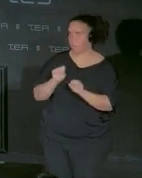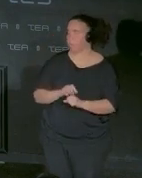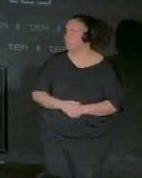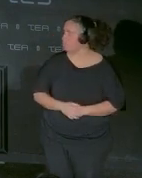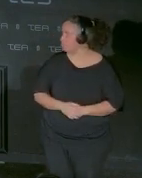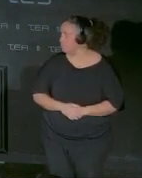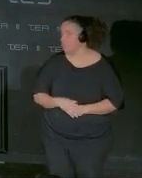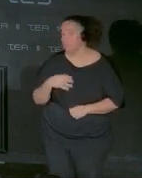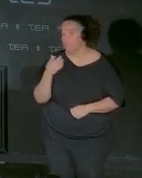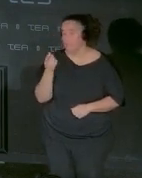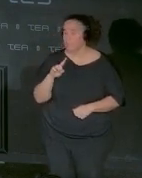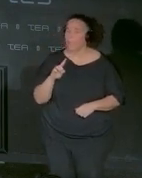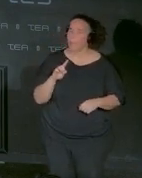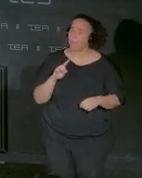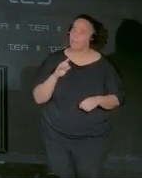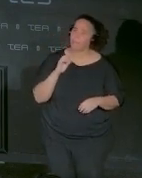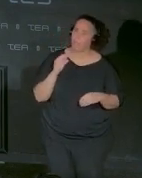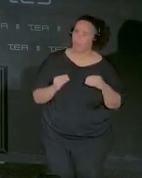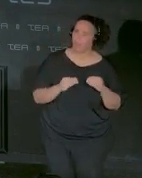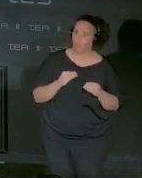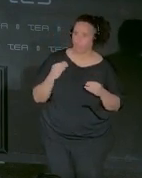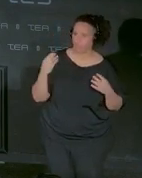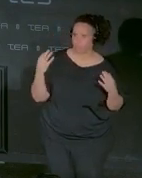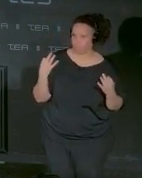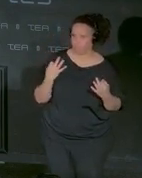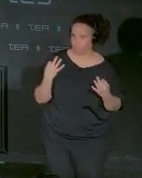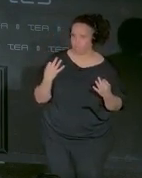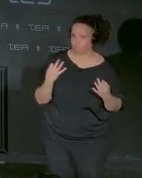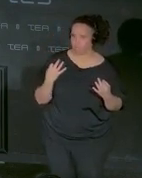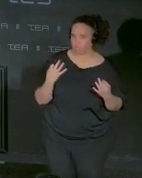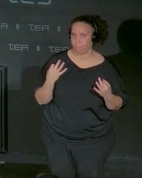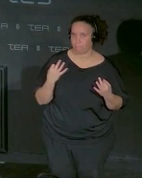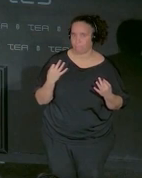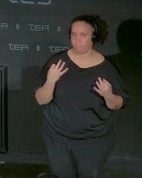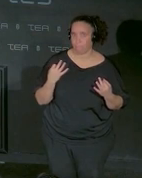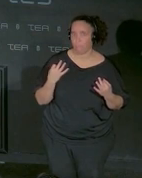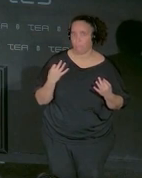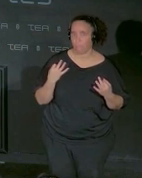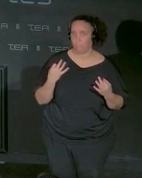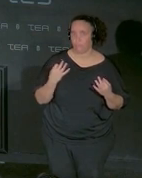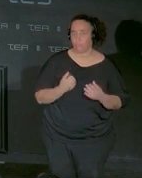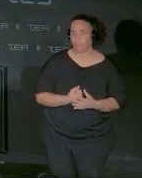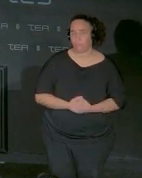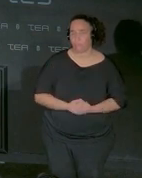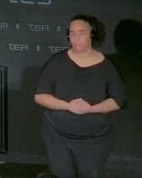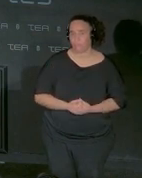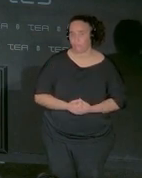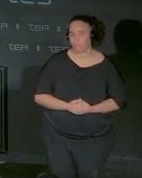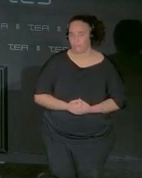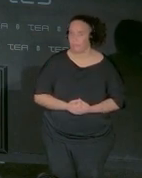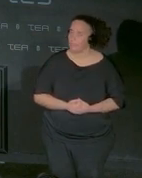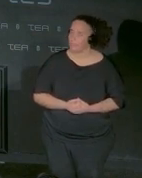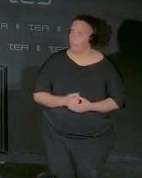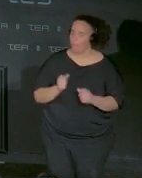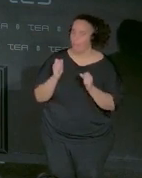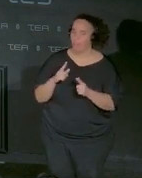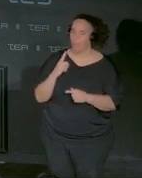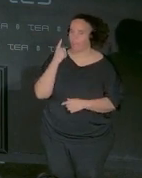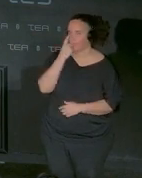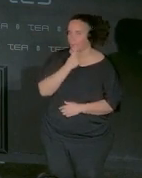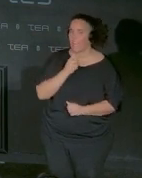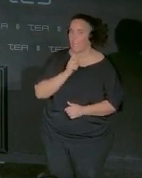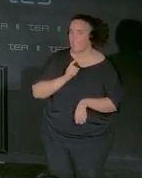Like, the reality is that most studios have to do work for hire. They have to do things that most of the time they don't want to do. They just have to do it to get some